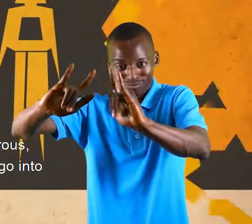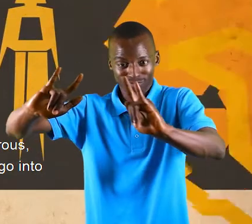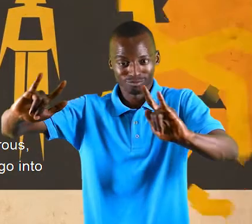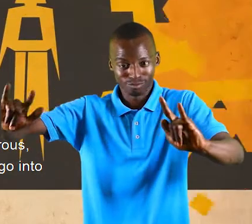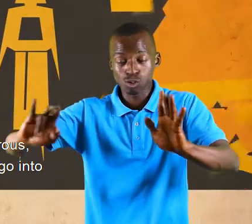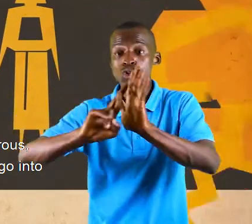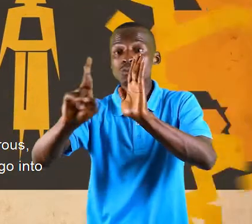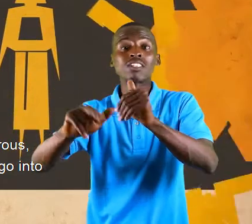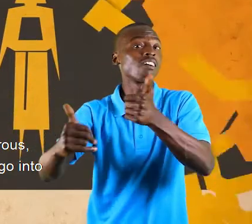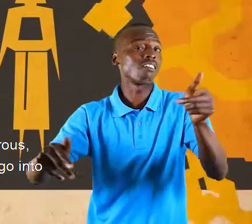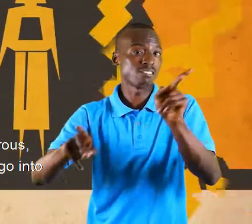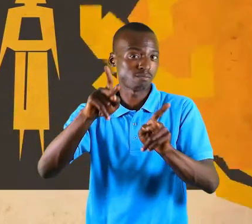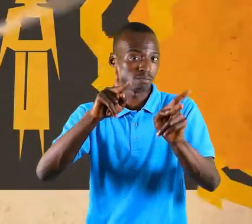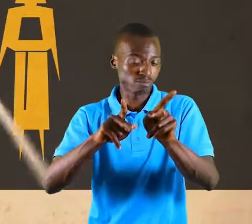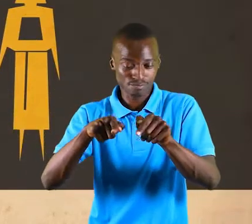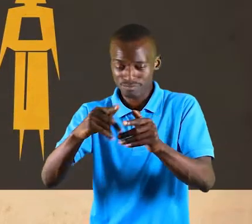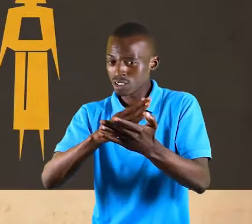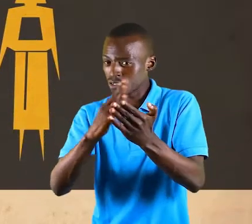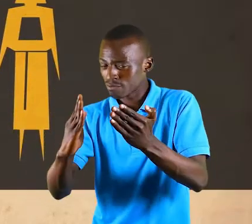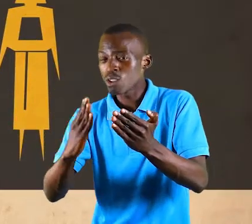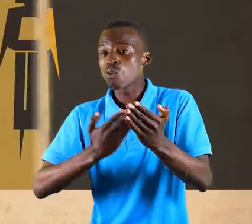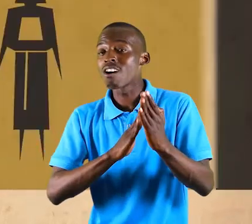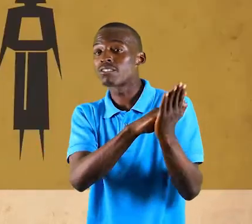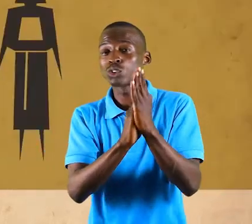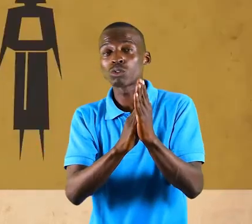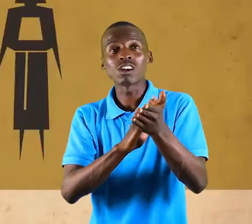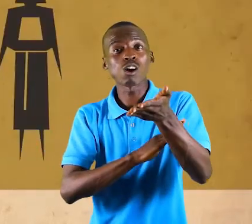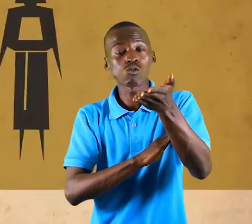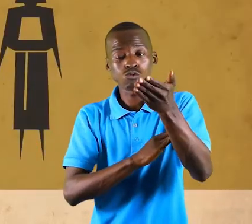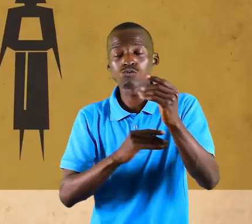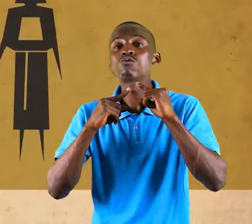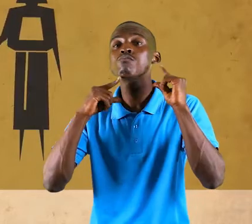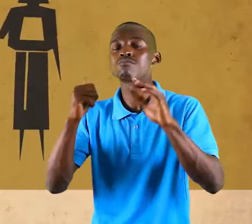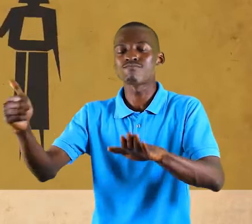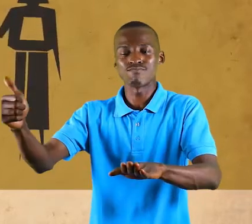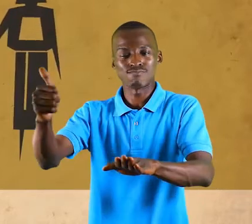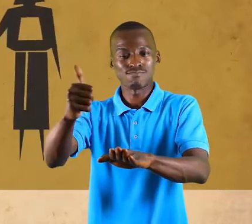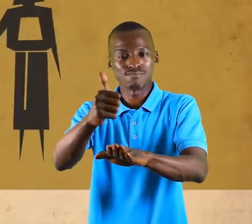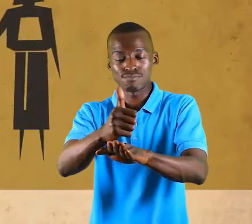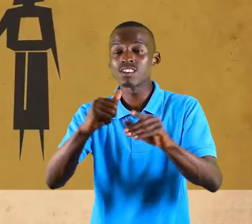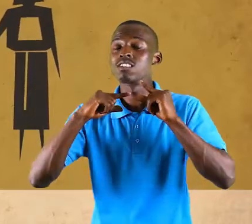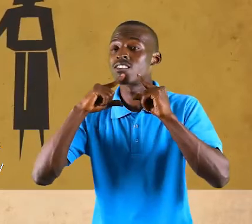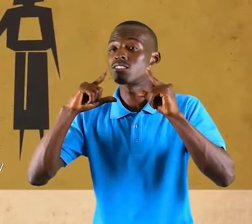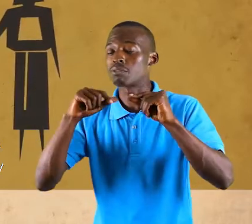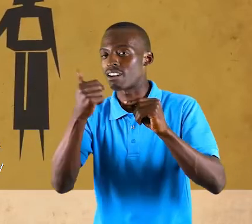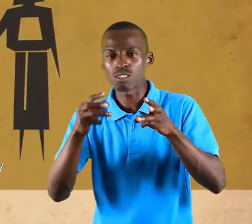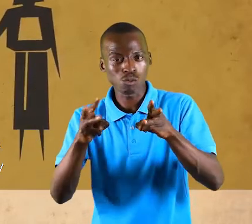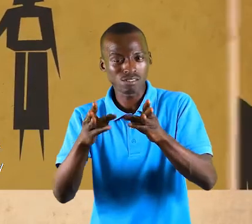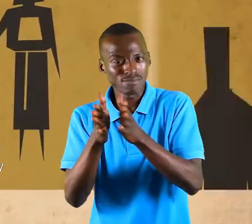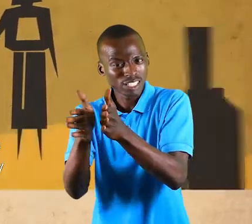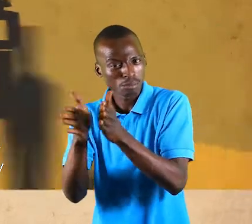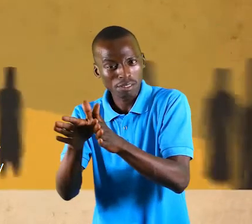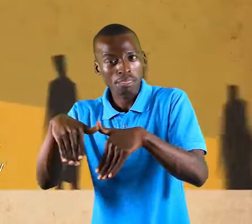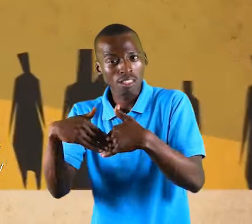his presence on behalf of others. So in this section, we have a story about how the priests are ordained into the priesthood. And then this